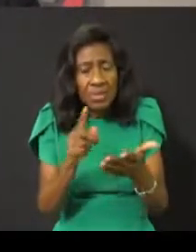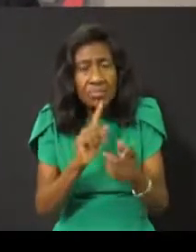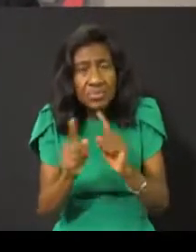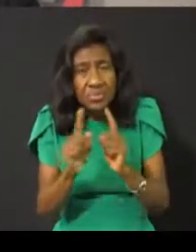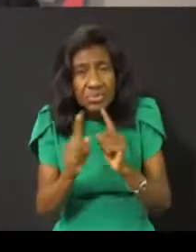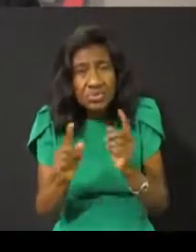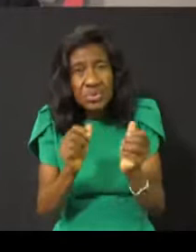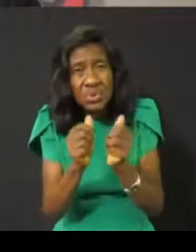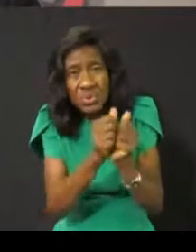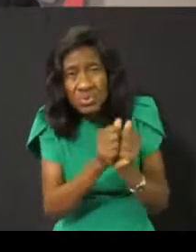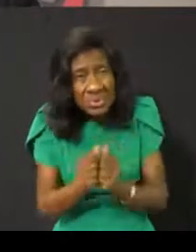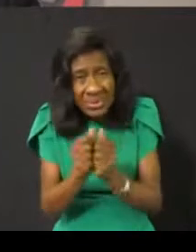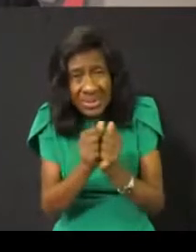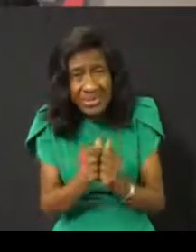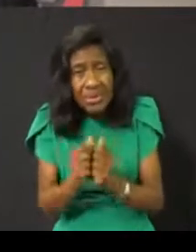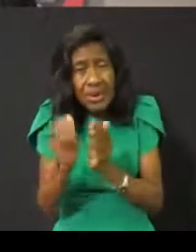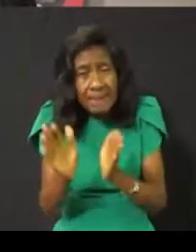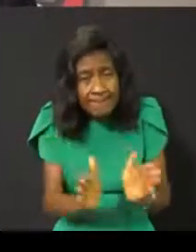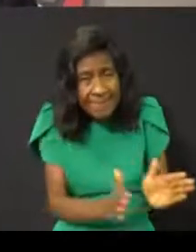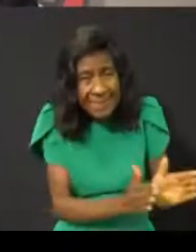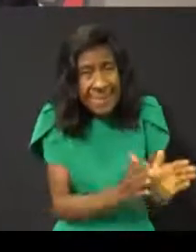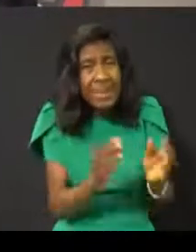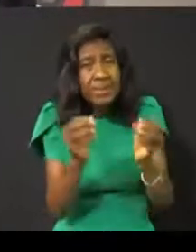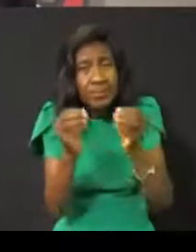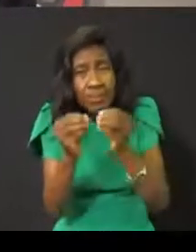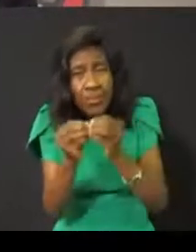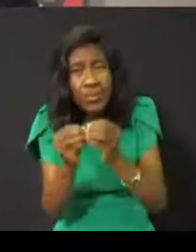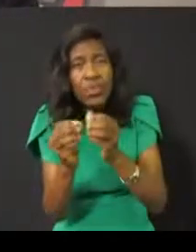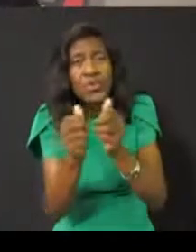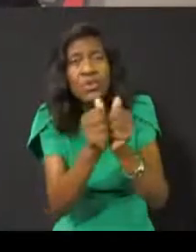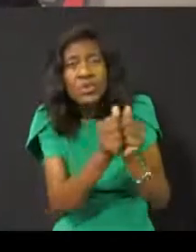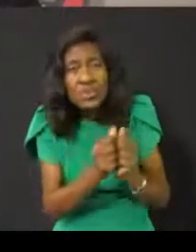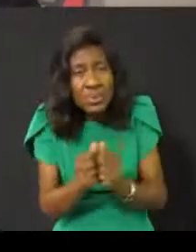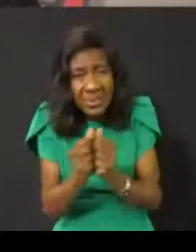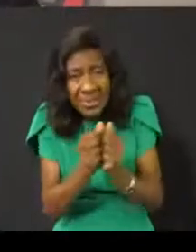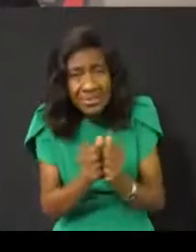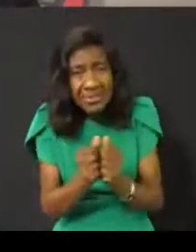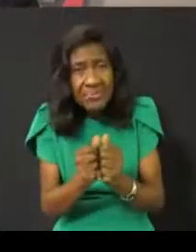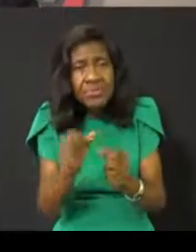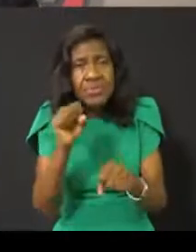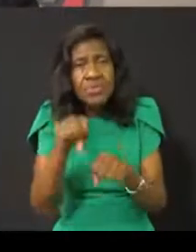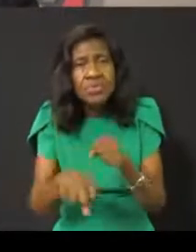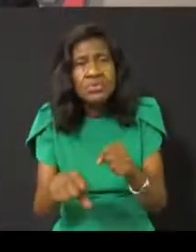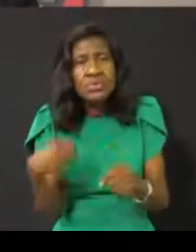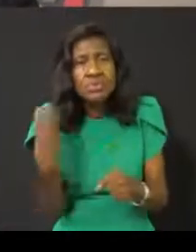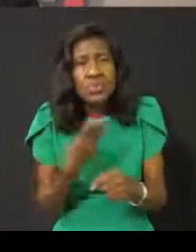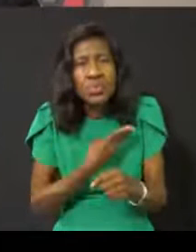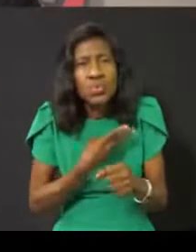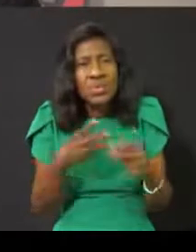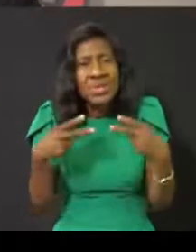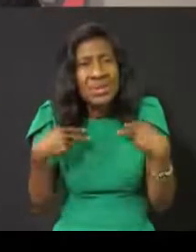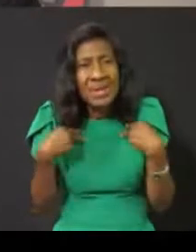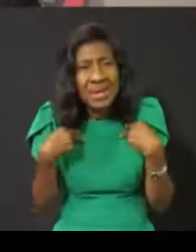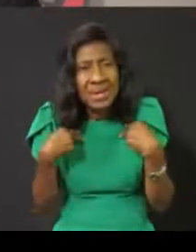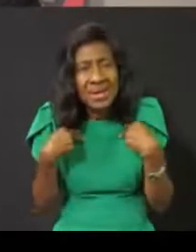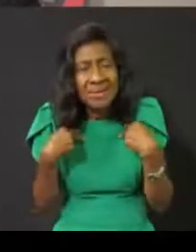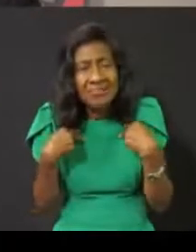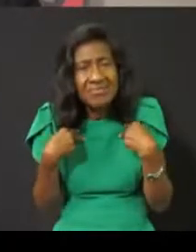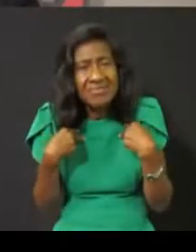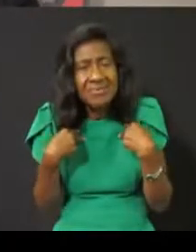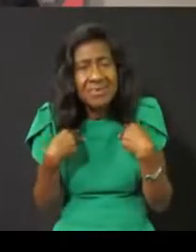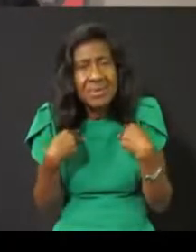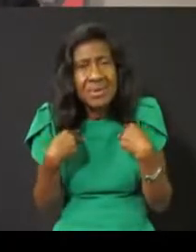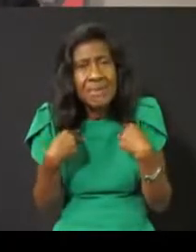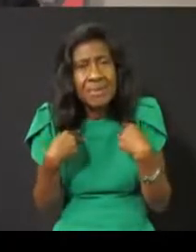and logistics of our reopening plan so that we have it properly tuned and properly calibrated to provide